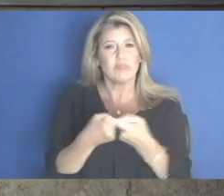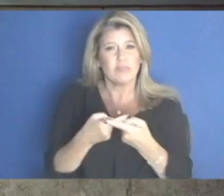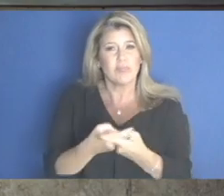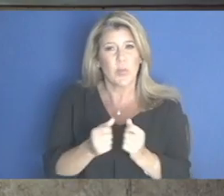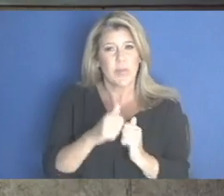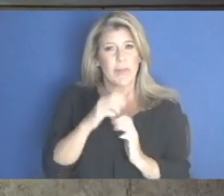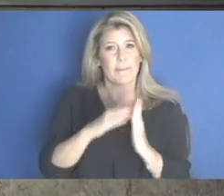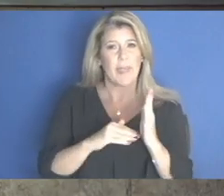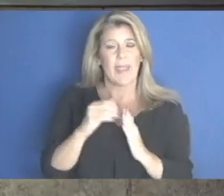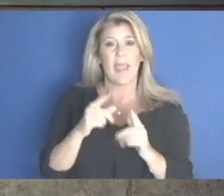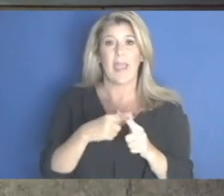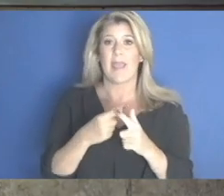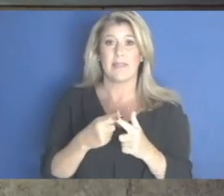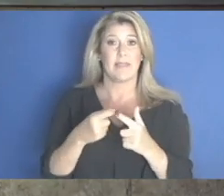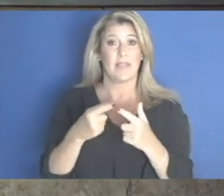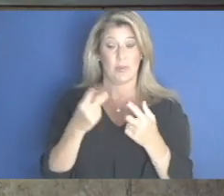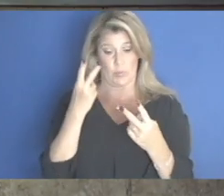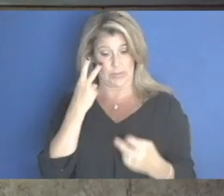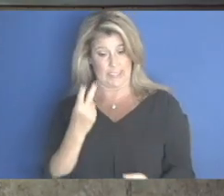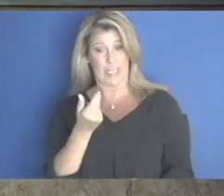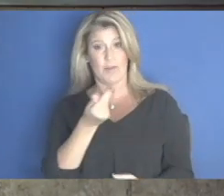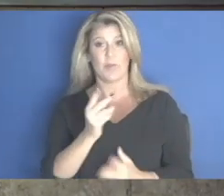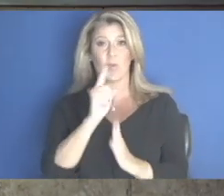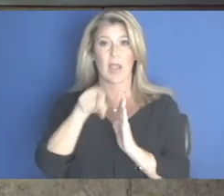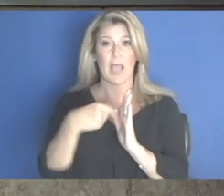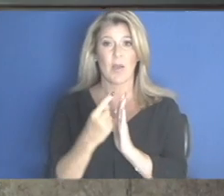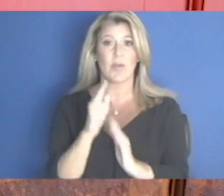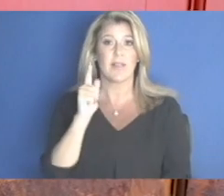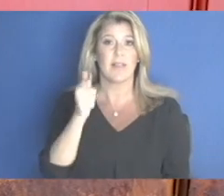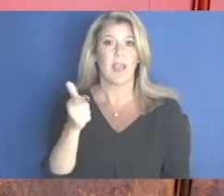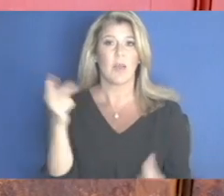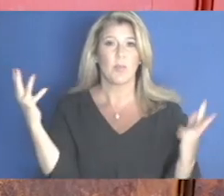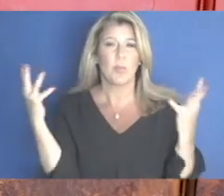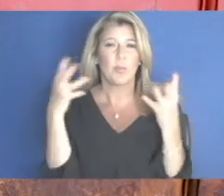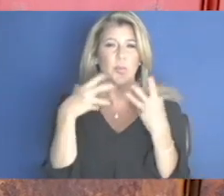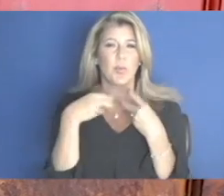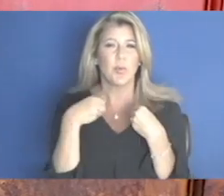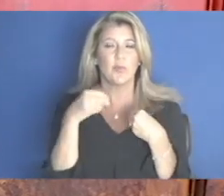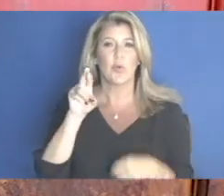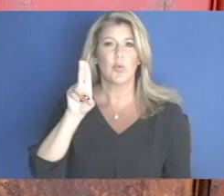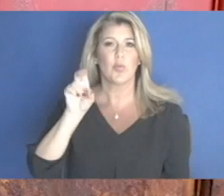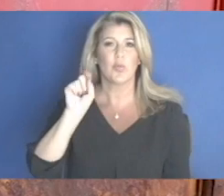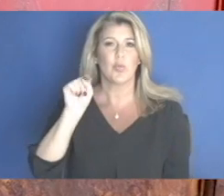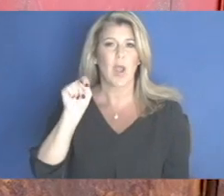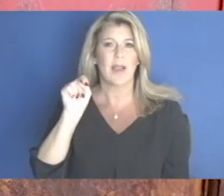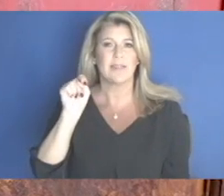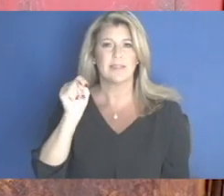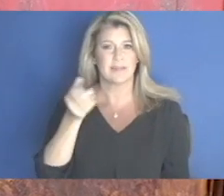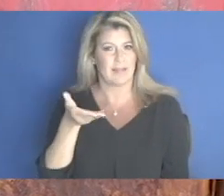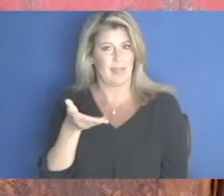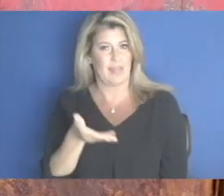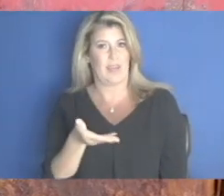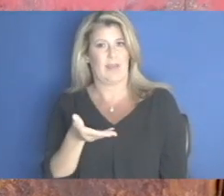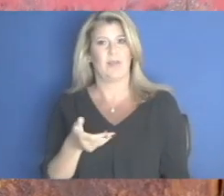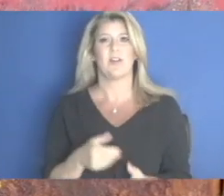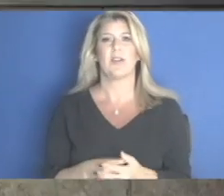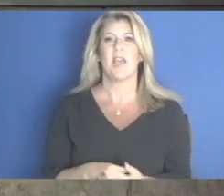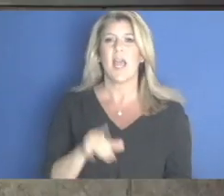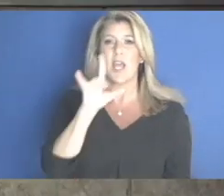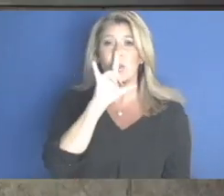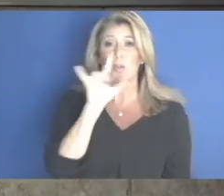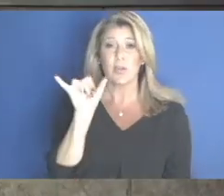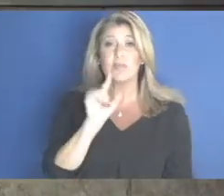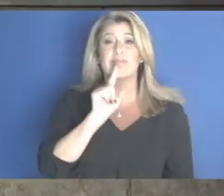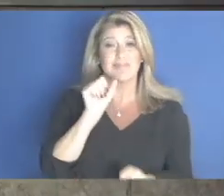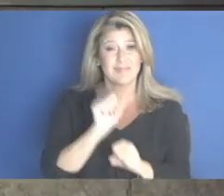chemistry behind it, and you leave, you come a couple hours later and you have this beautiful rust right in front of your eyes.